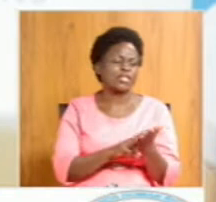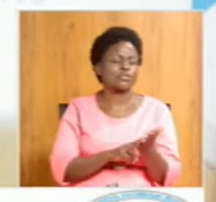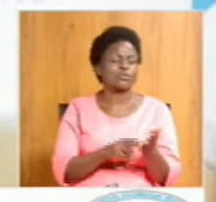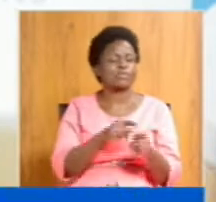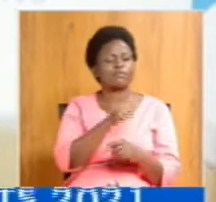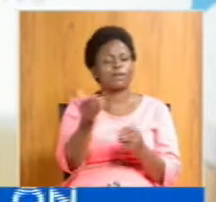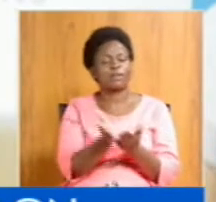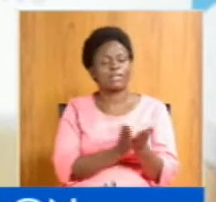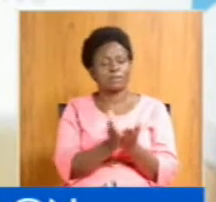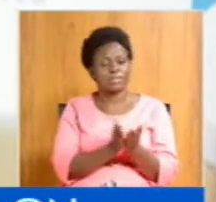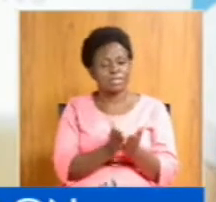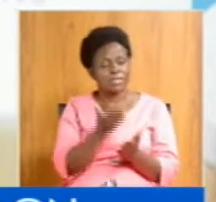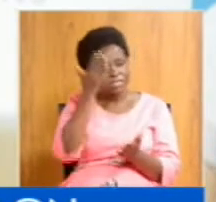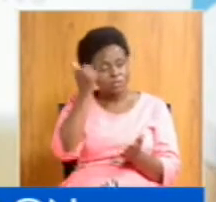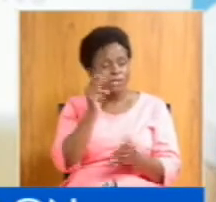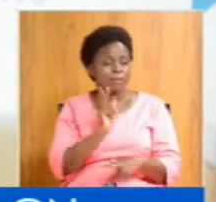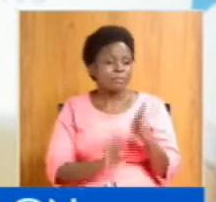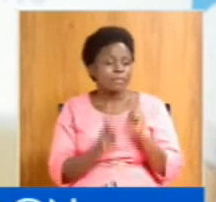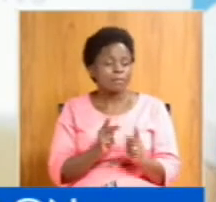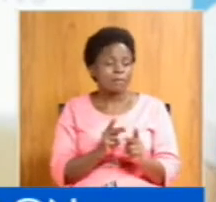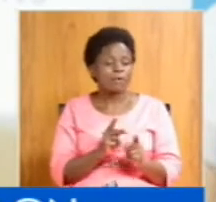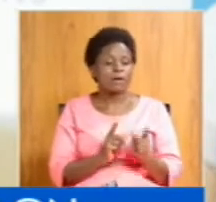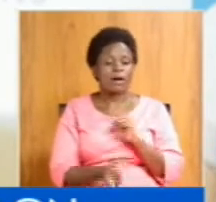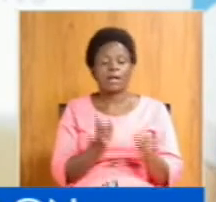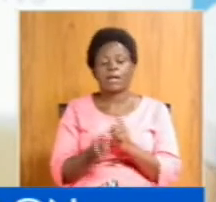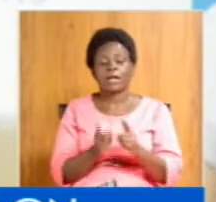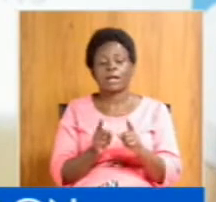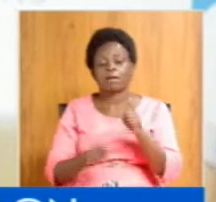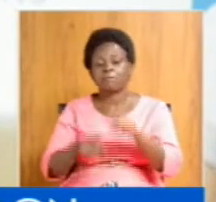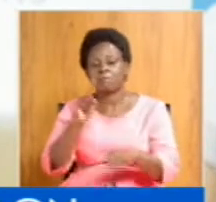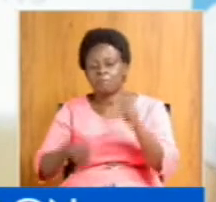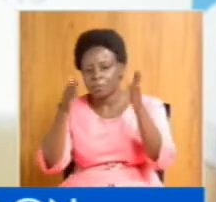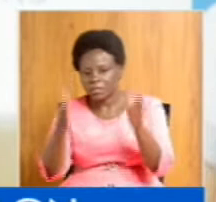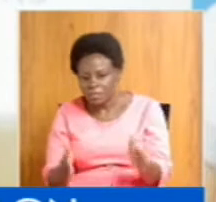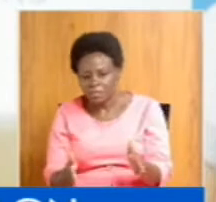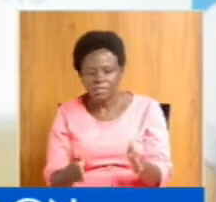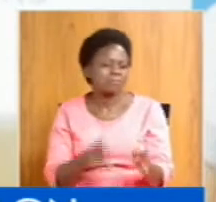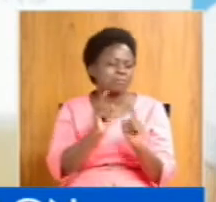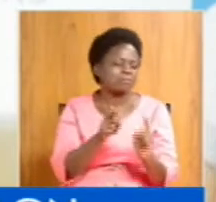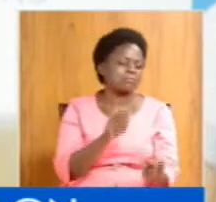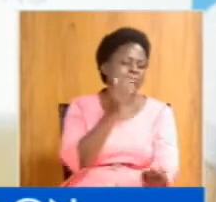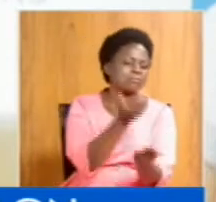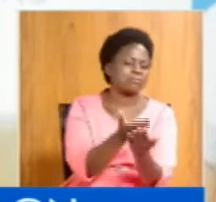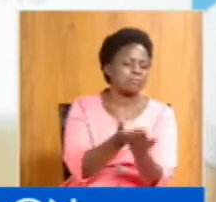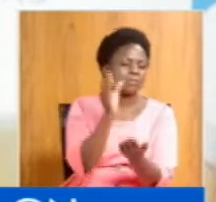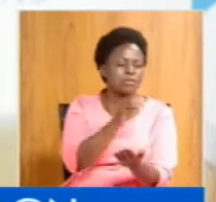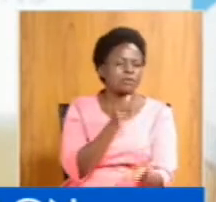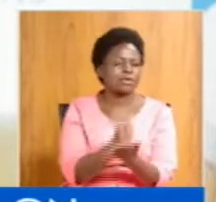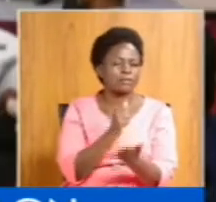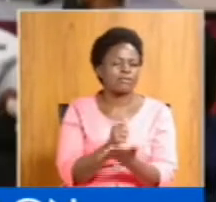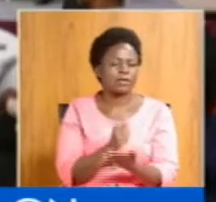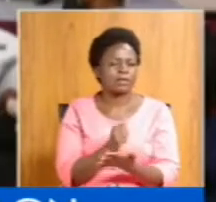other services. That's why maybe people run to politicians looking for help. Thank you.